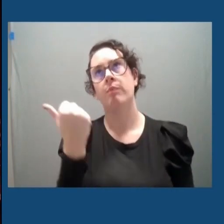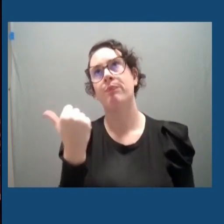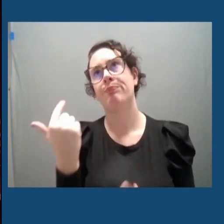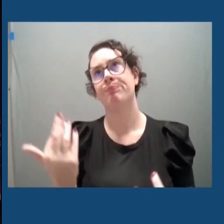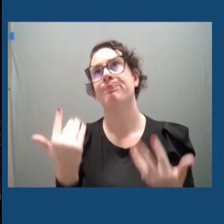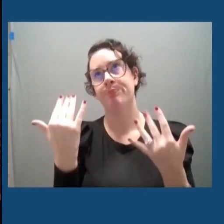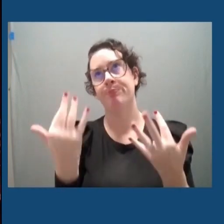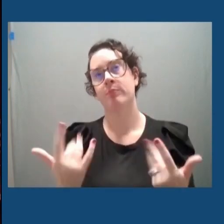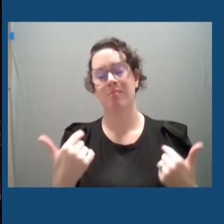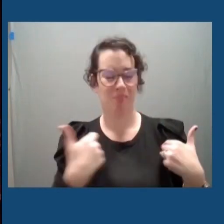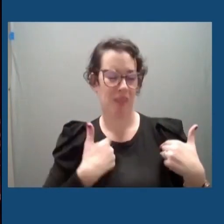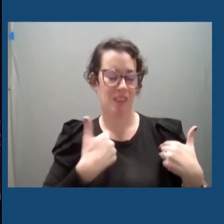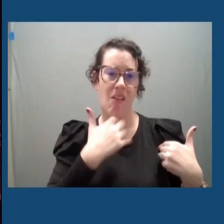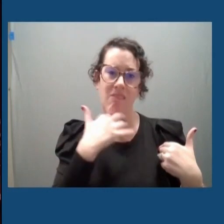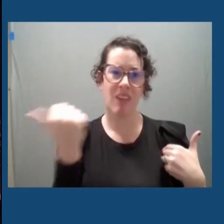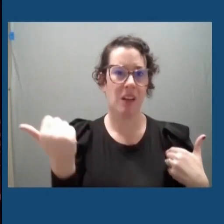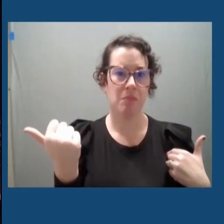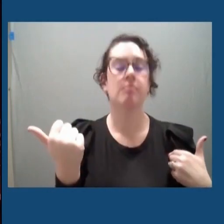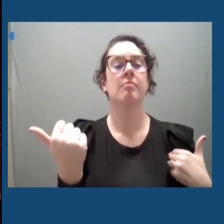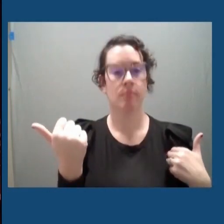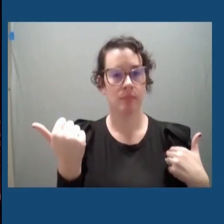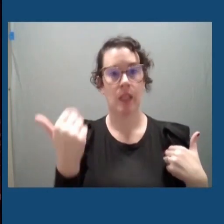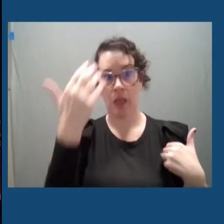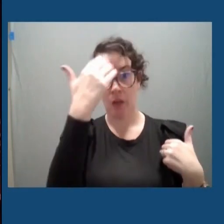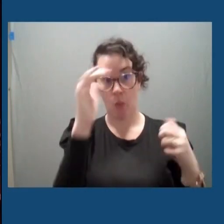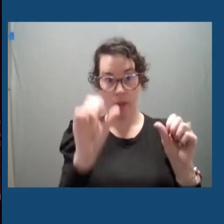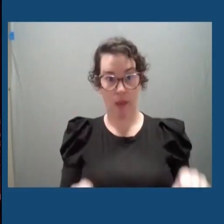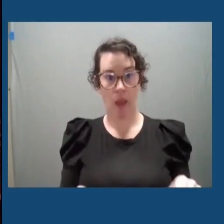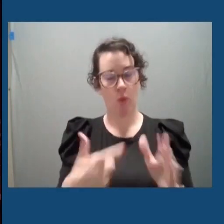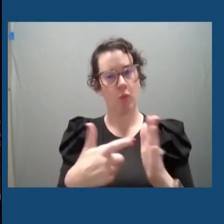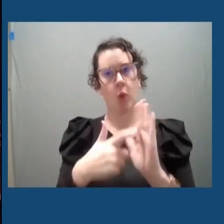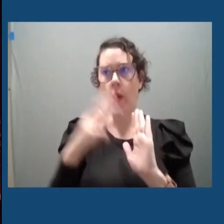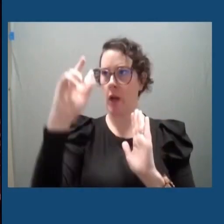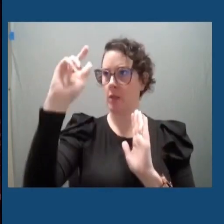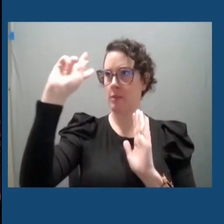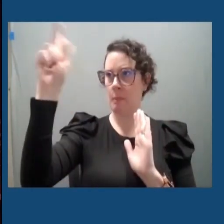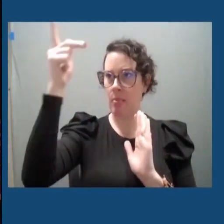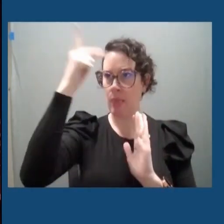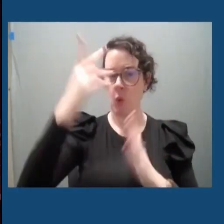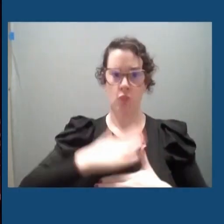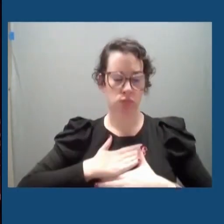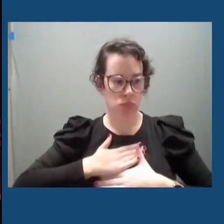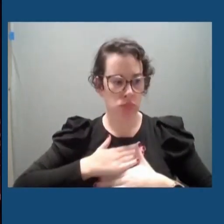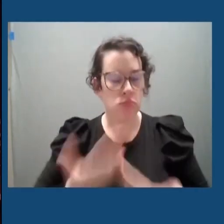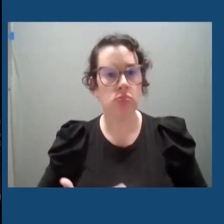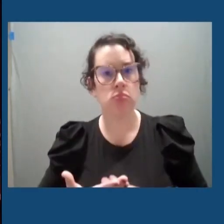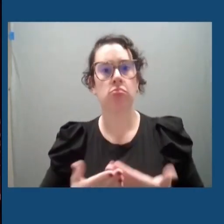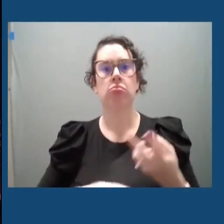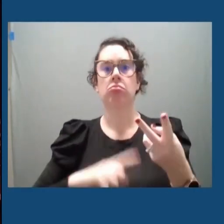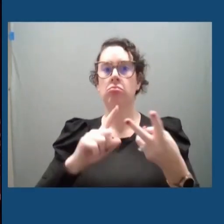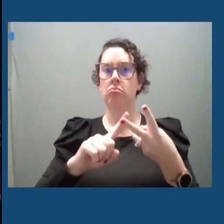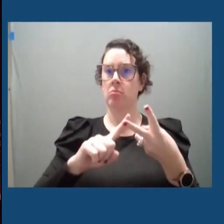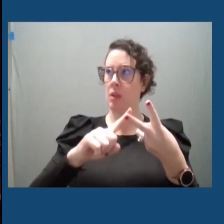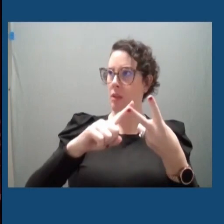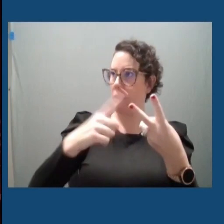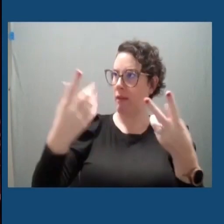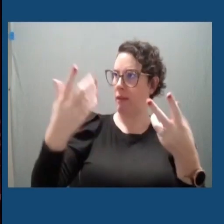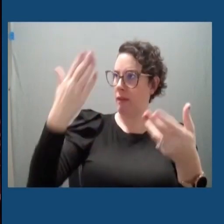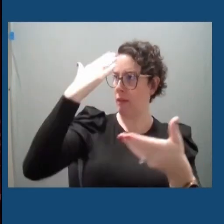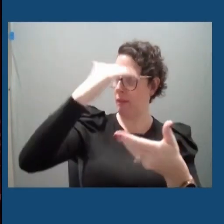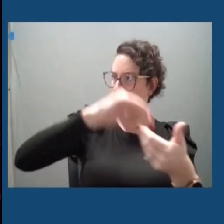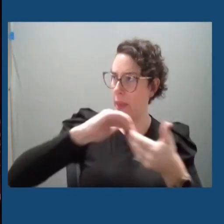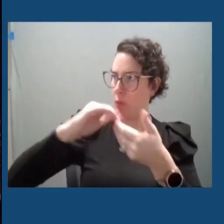do this. It takes political will. It takes collaboration. And it takes a commitment to